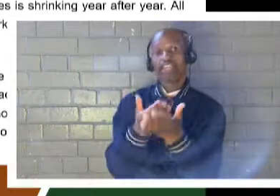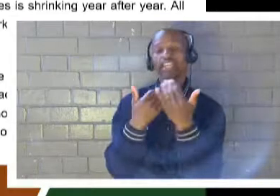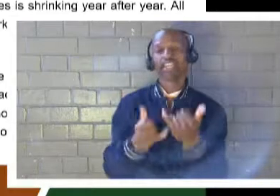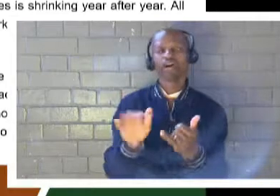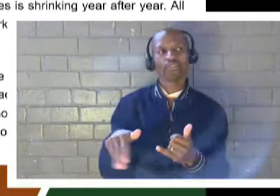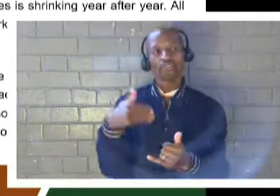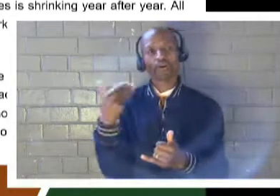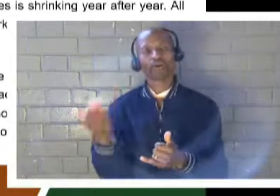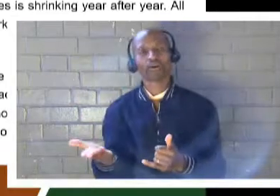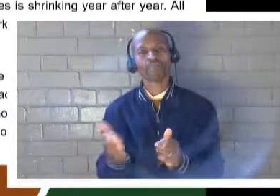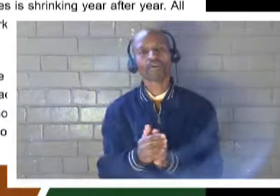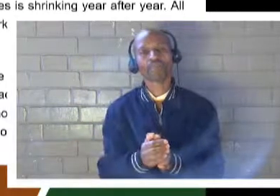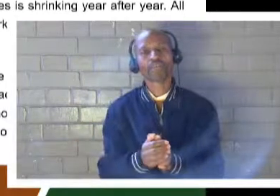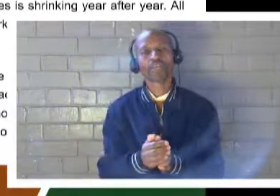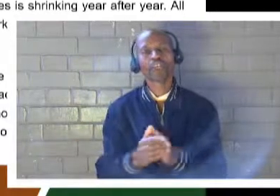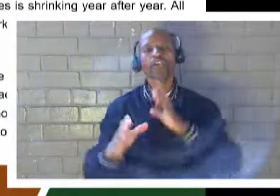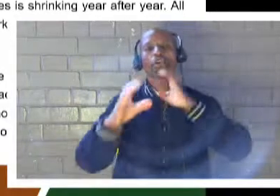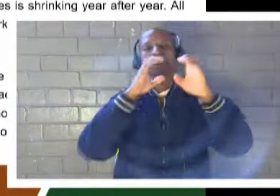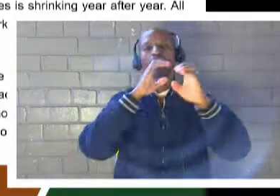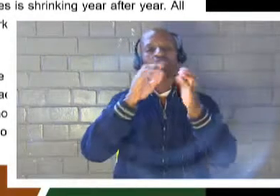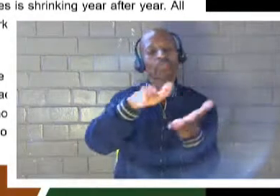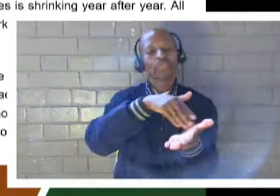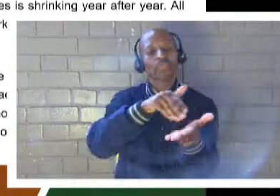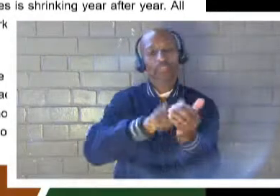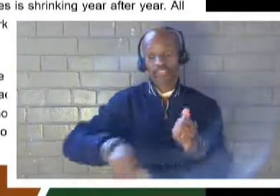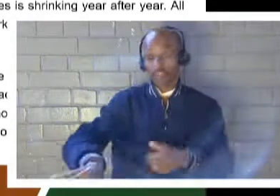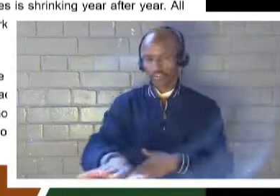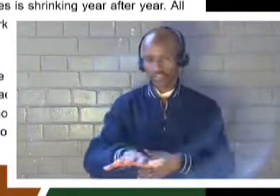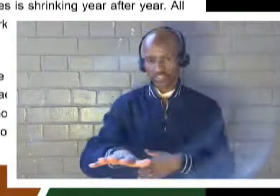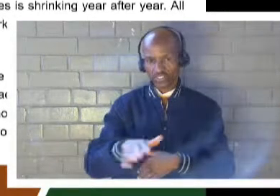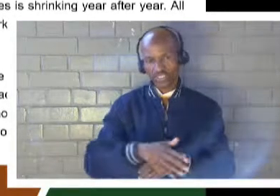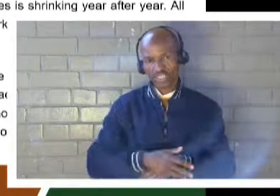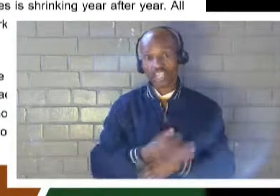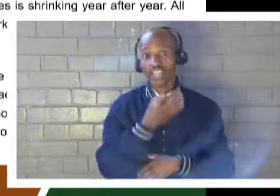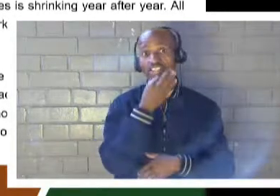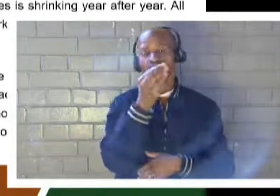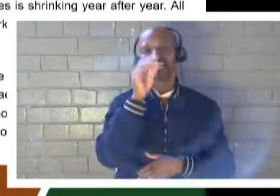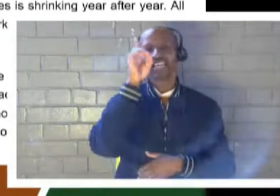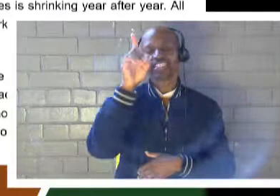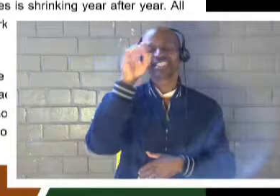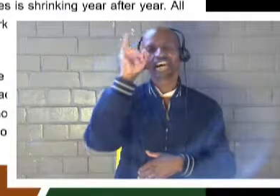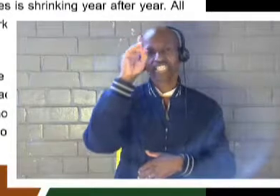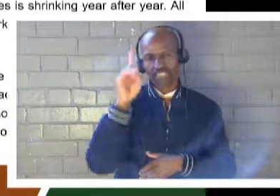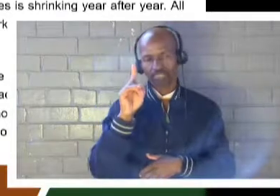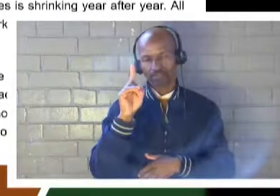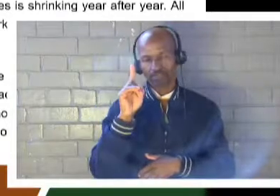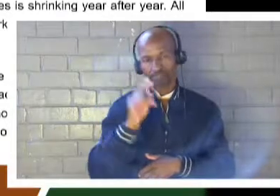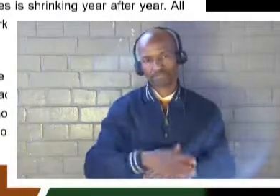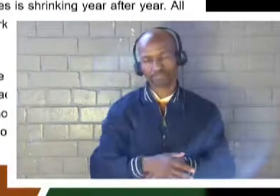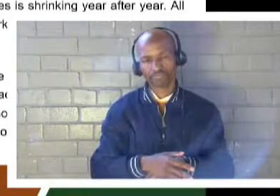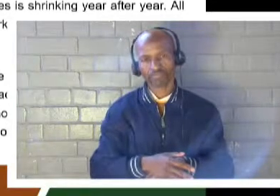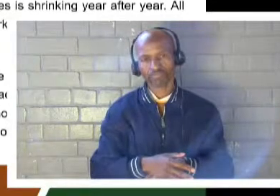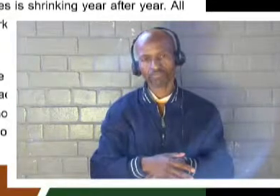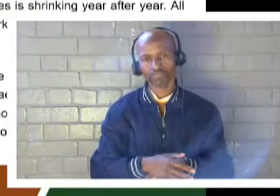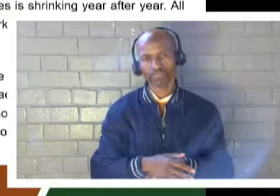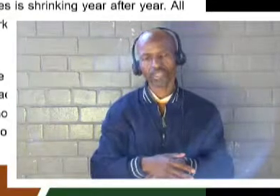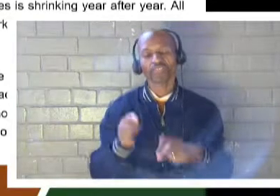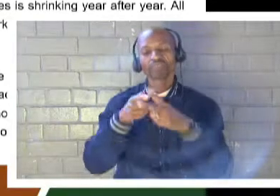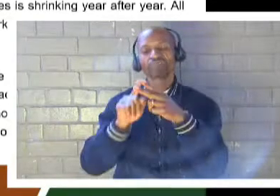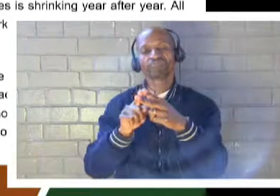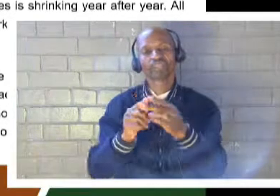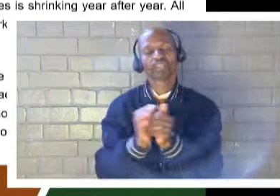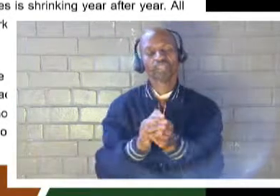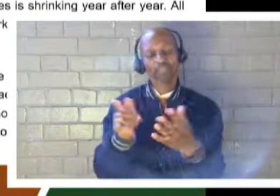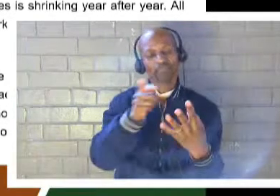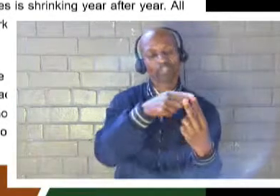Another source of concern was the lack of communication between the facility, as stated, and DID. The divide between the